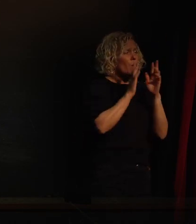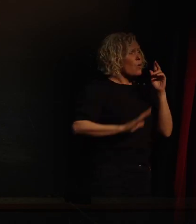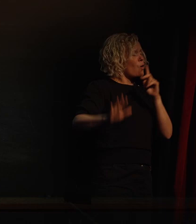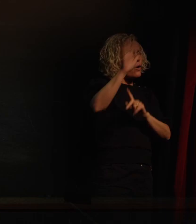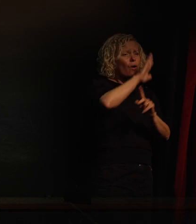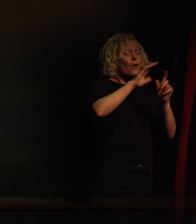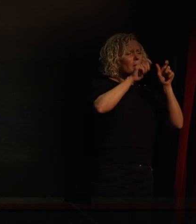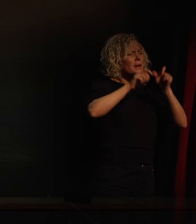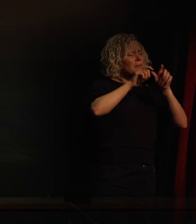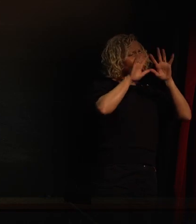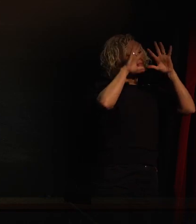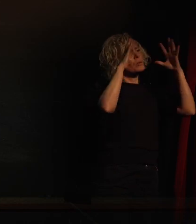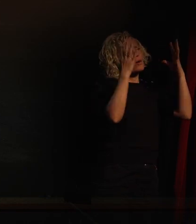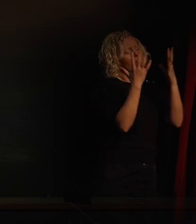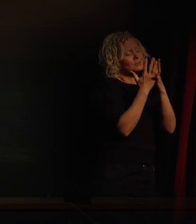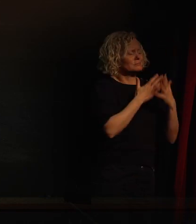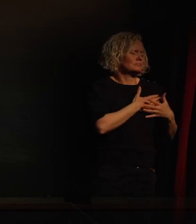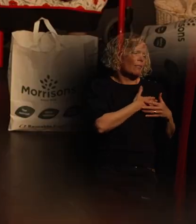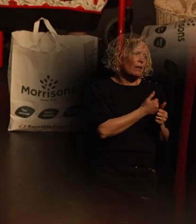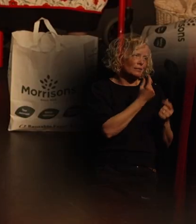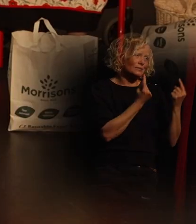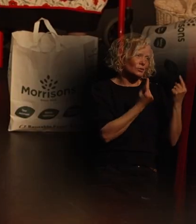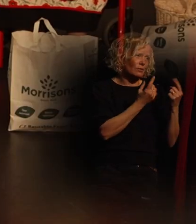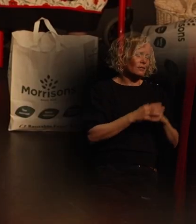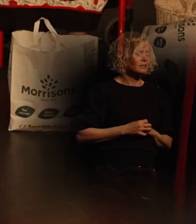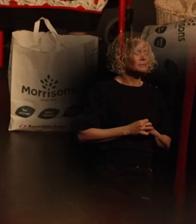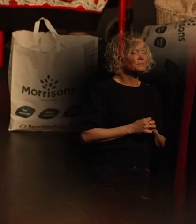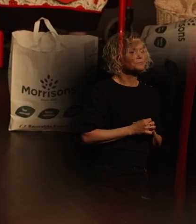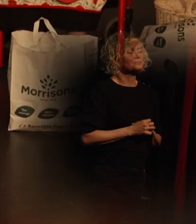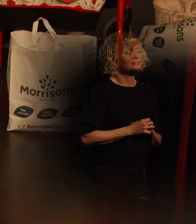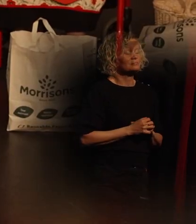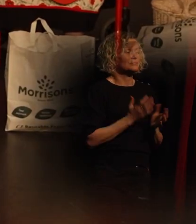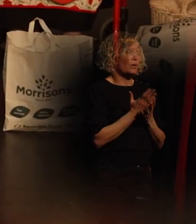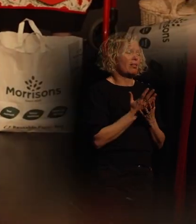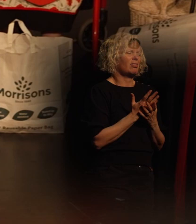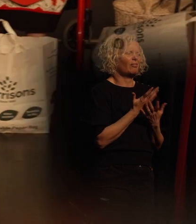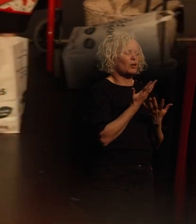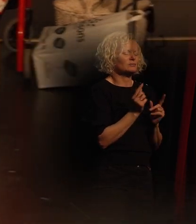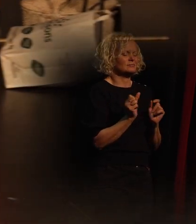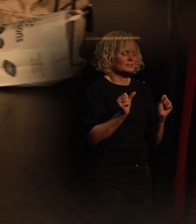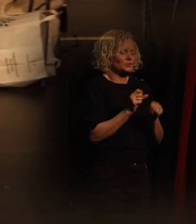would remember to be kind to one another. Well, at least for a while.